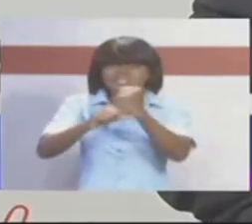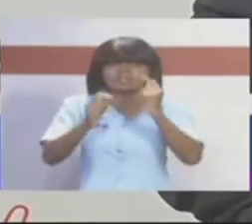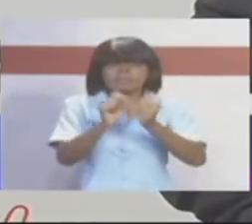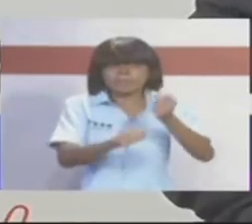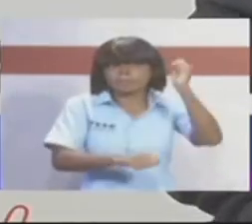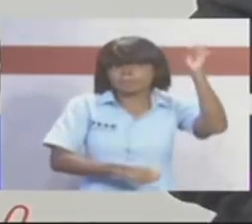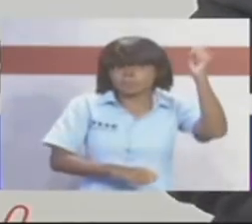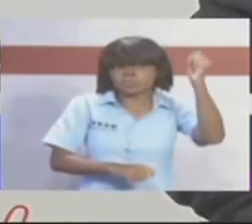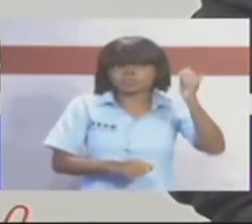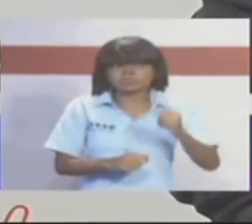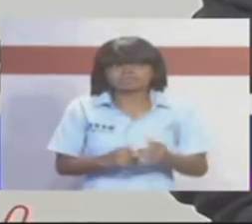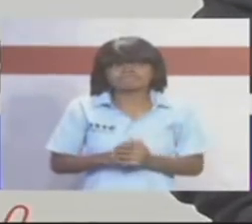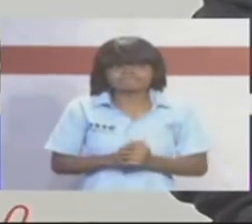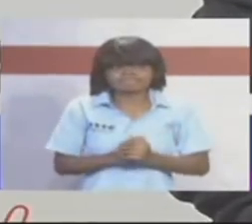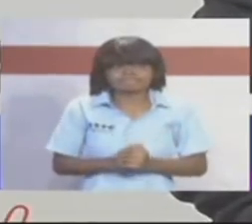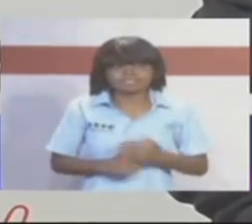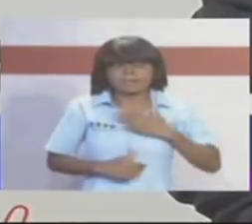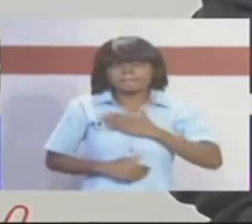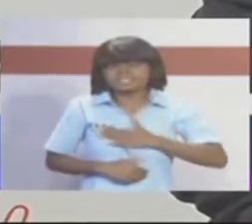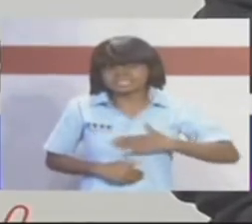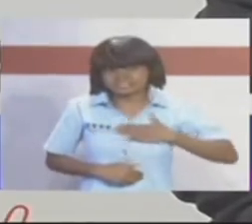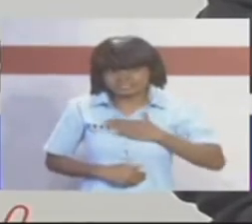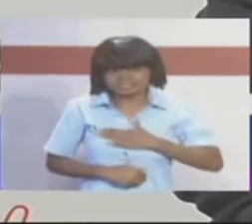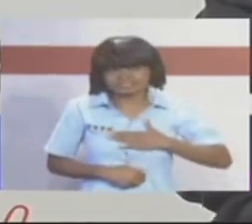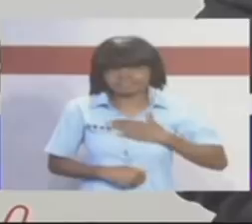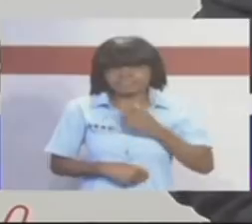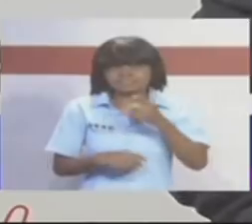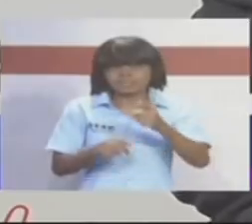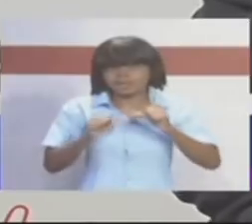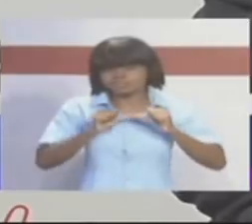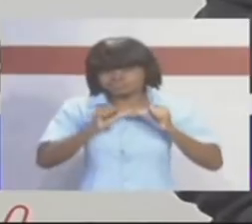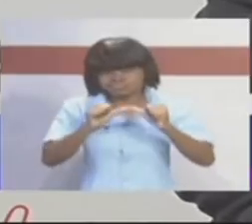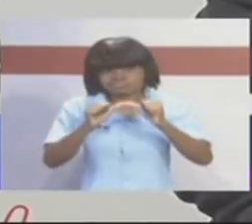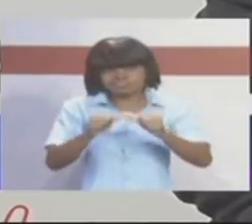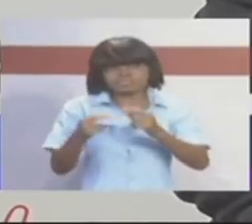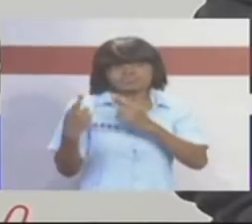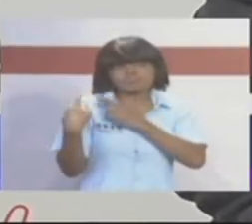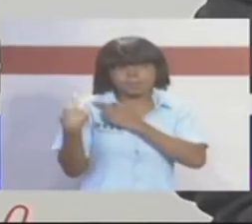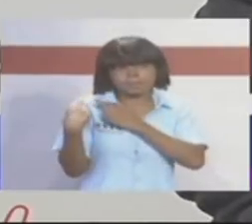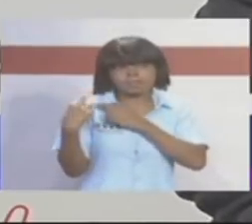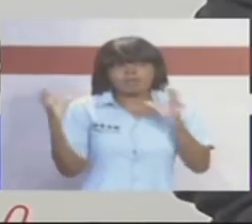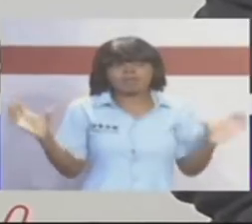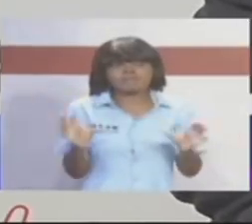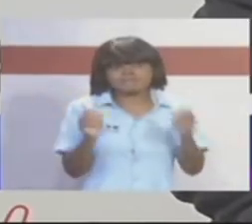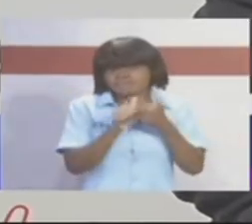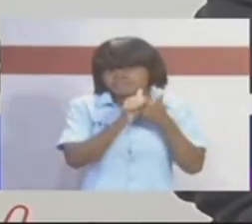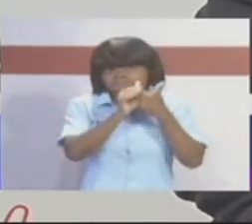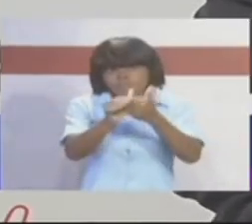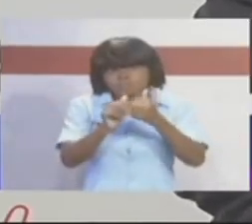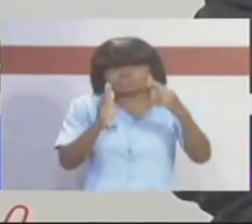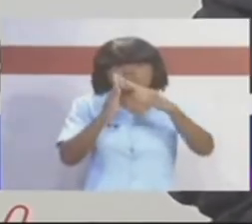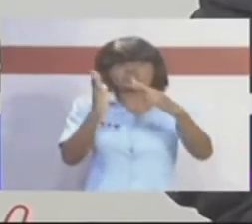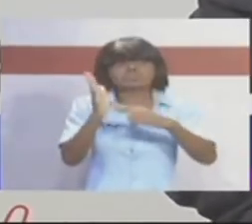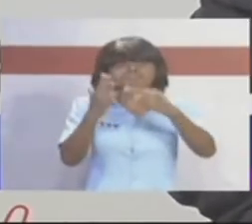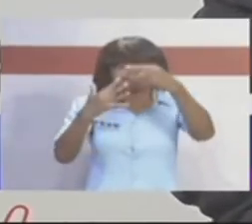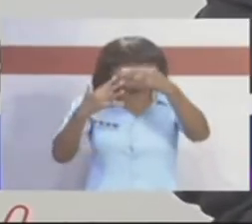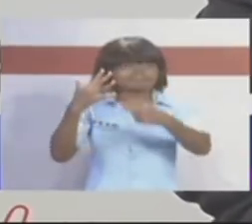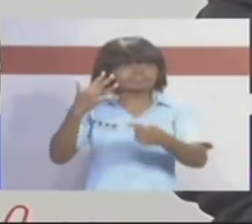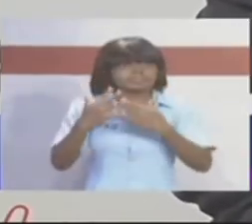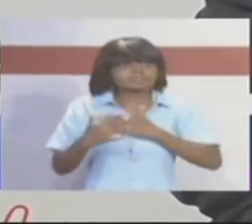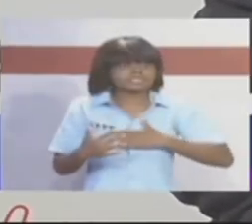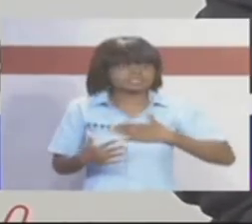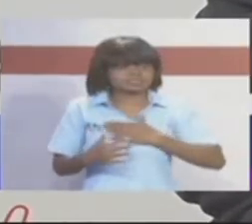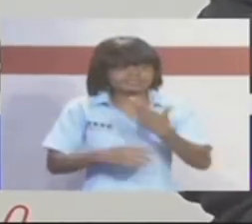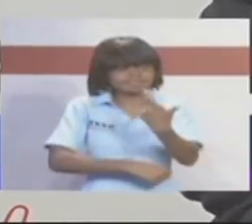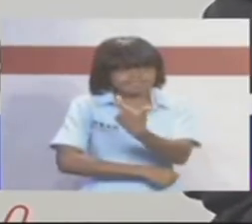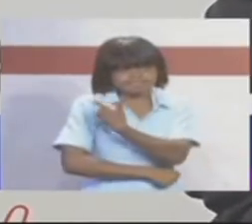COVID-19. Keep making the responsible decision to follow the health guidelines, and please, let's vaccinate